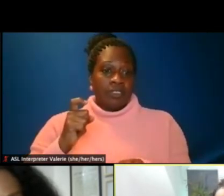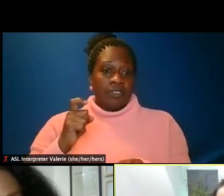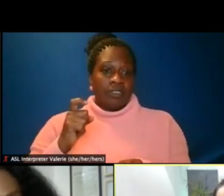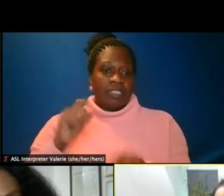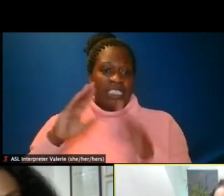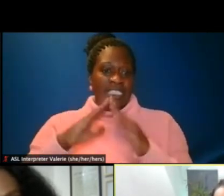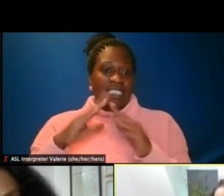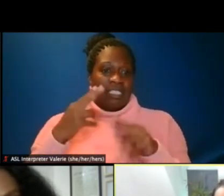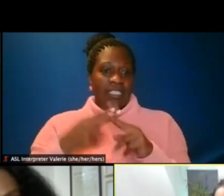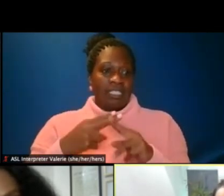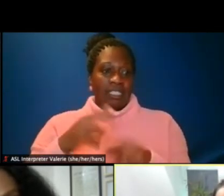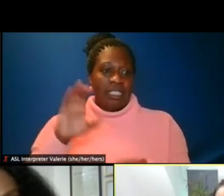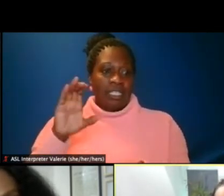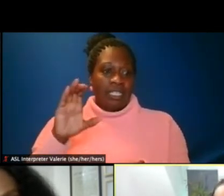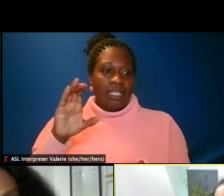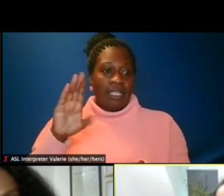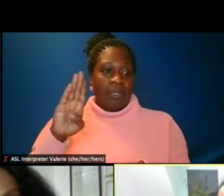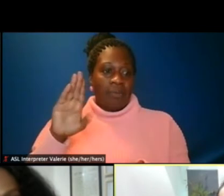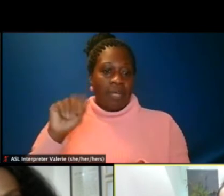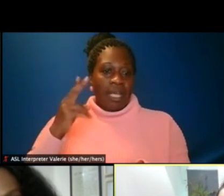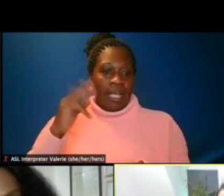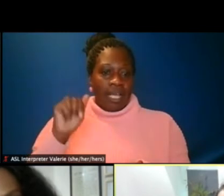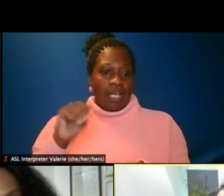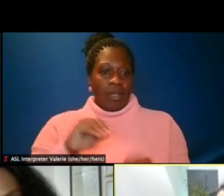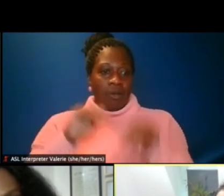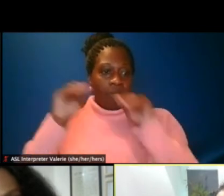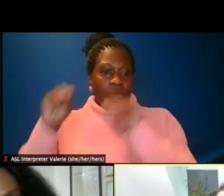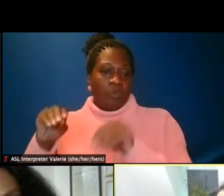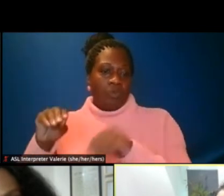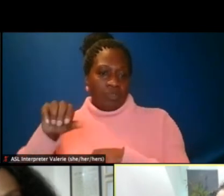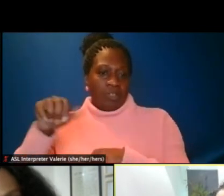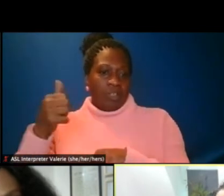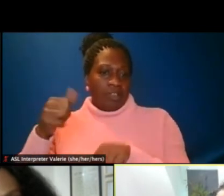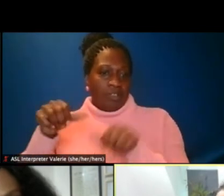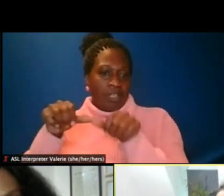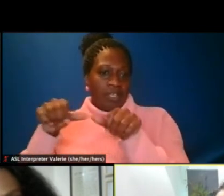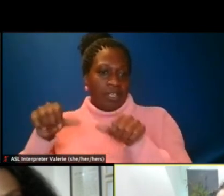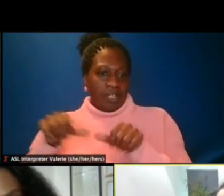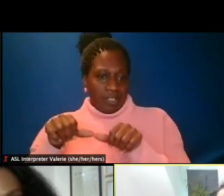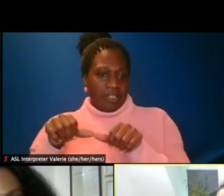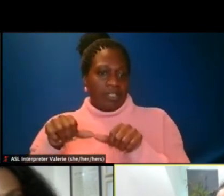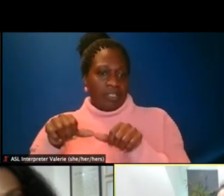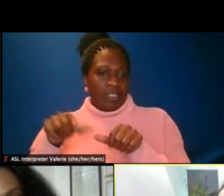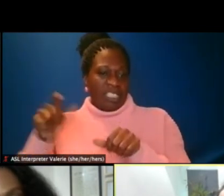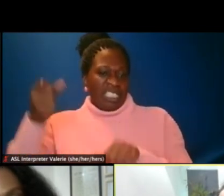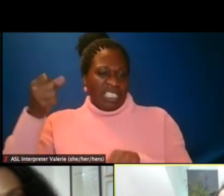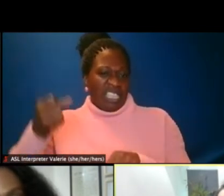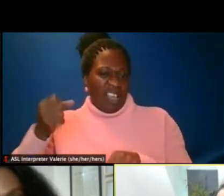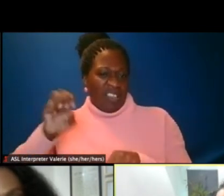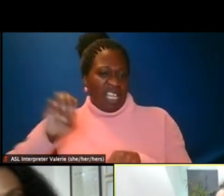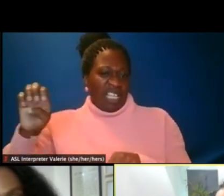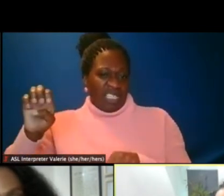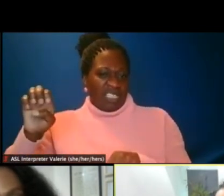a city called Candeias, and she moved to São Paulo, the metropolis, which is in the southeast, so from the northeast to the